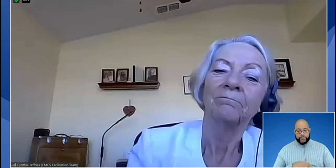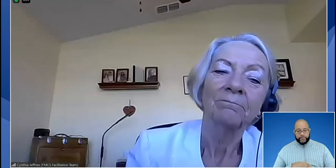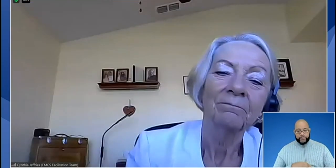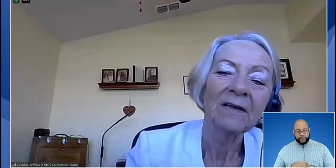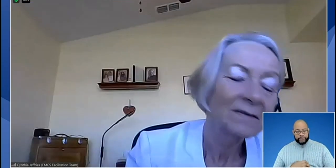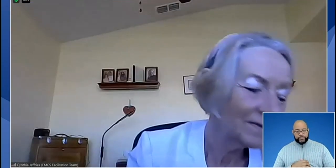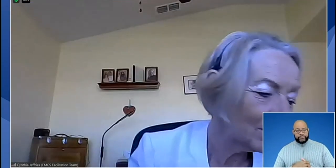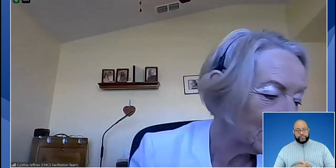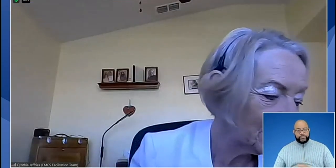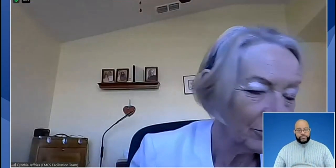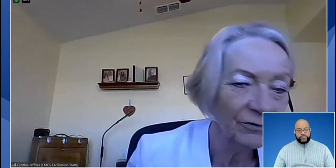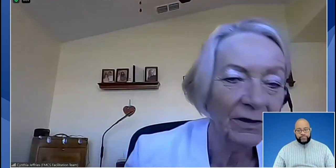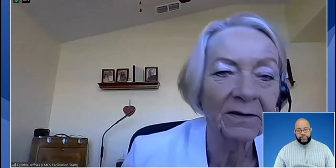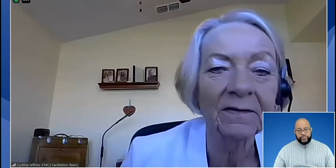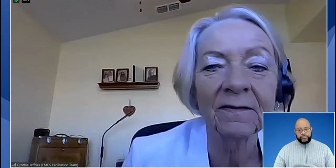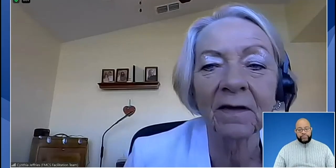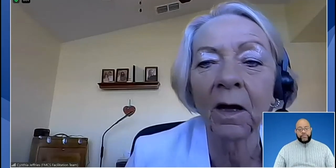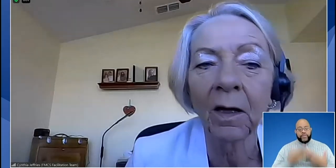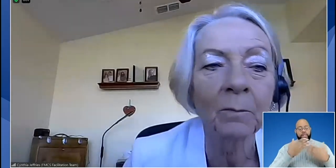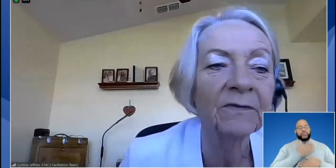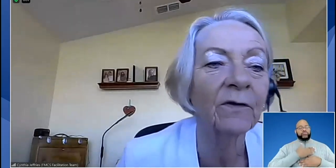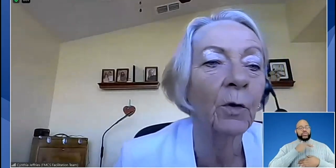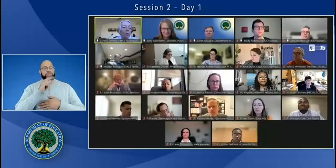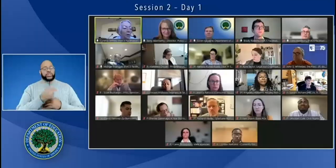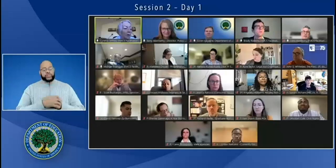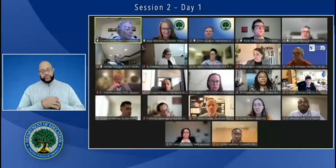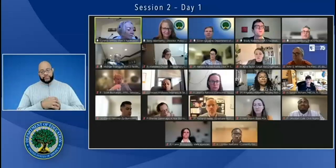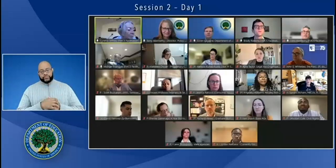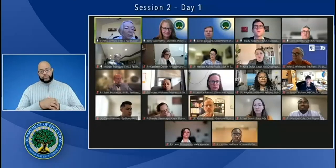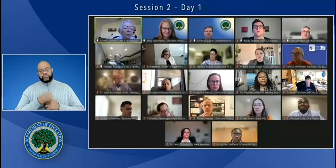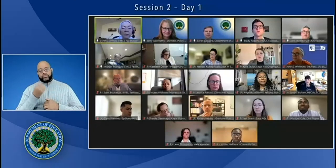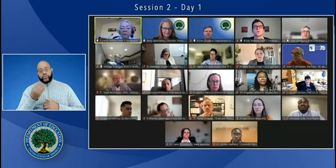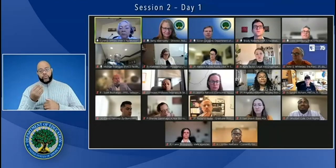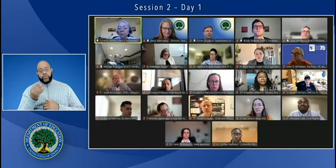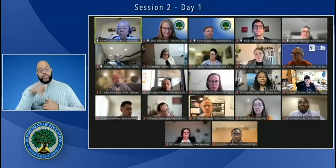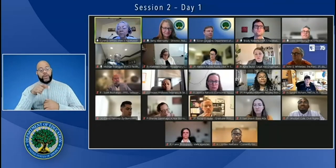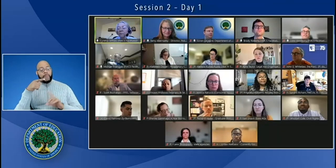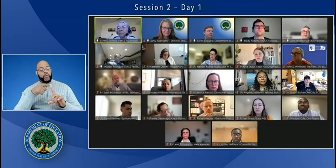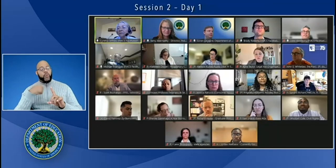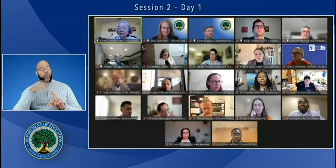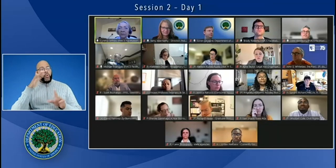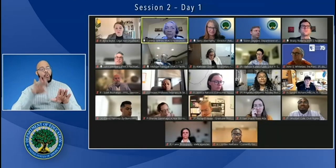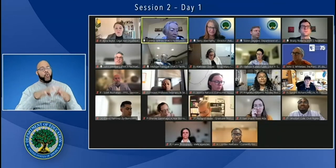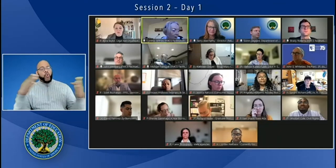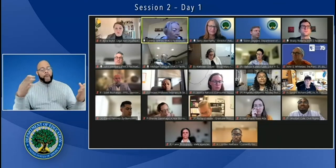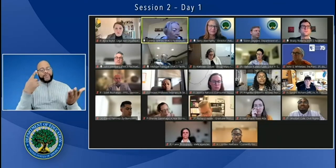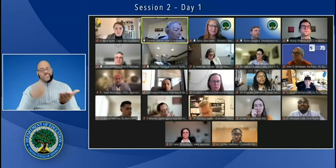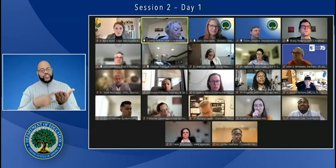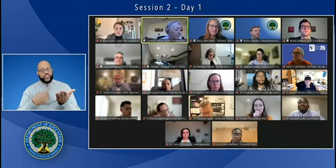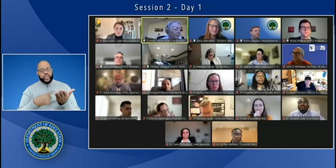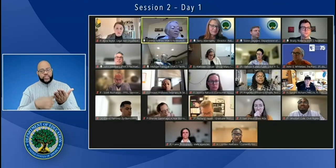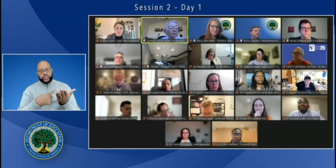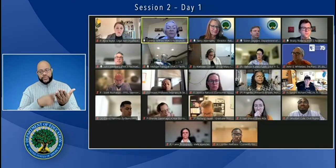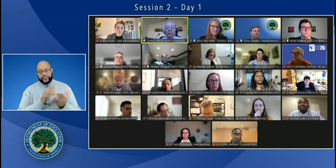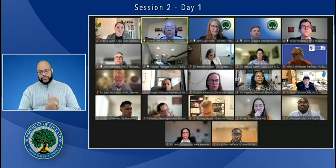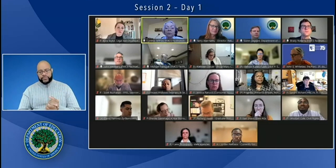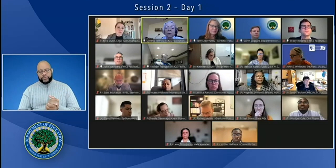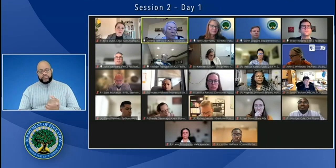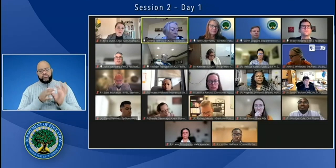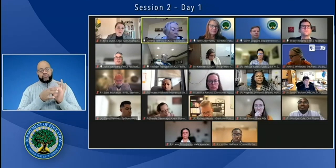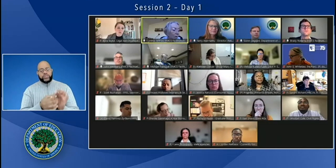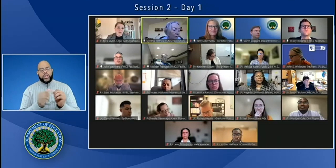discussion. Thanks, Sammy. Appreciate it. At this point, we are going to open up discussion pertaining